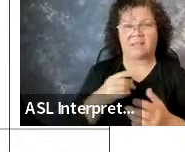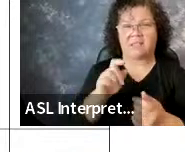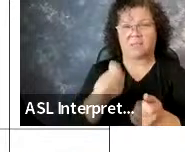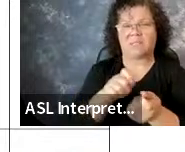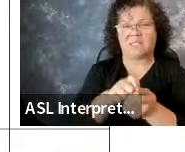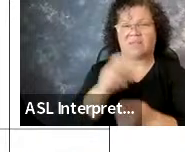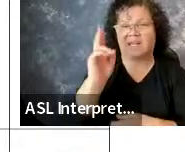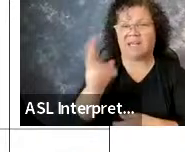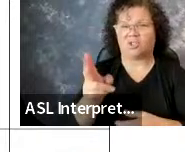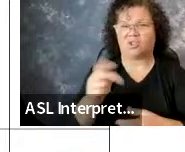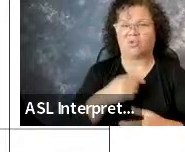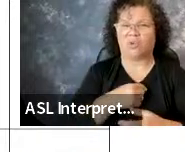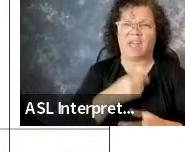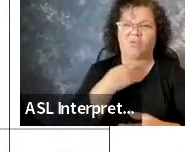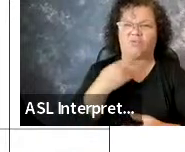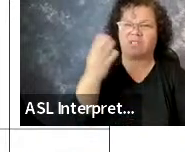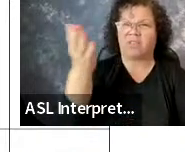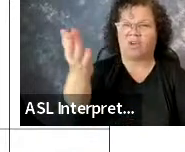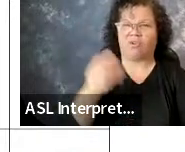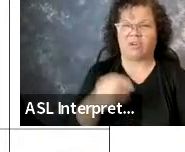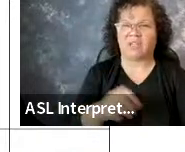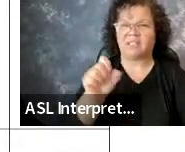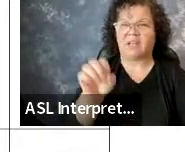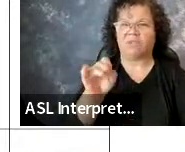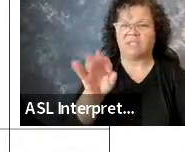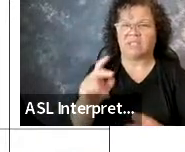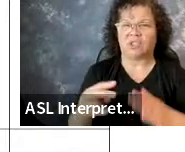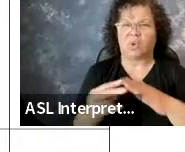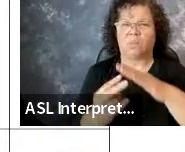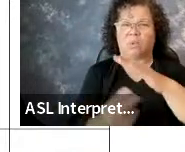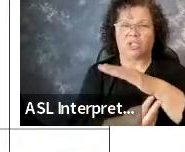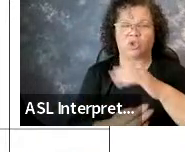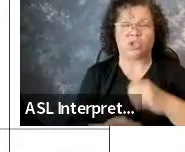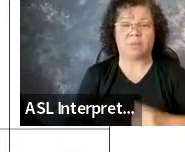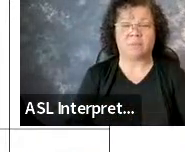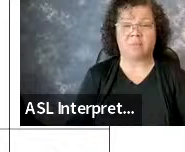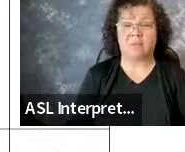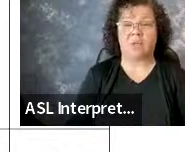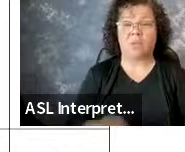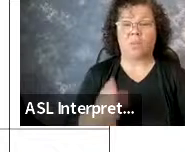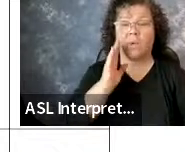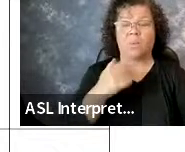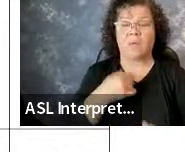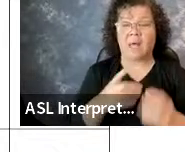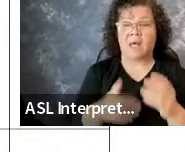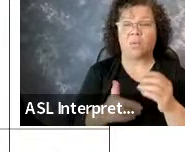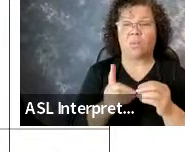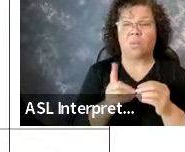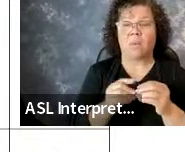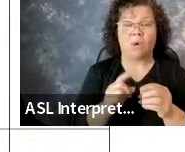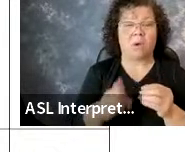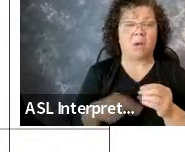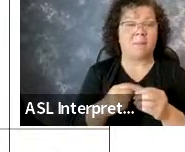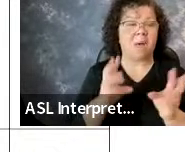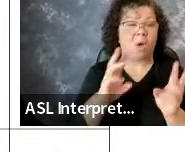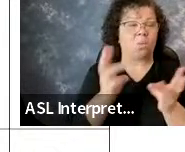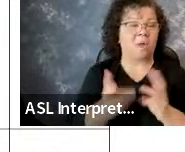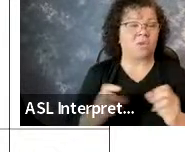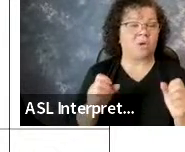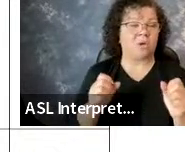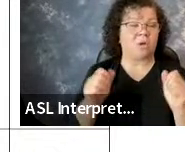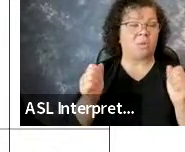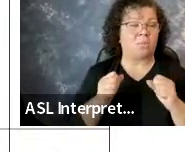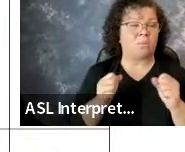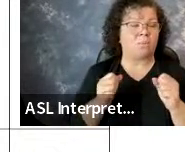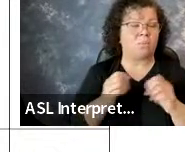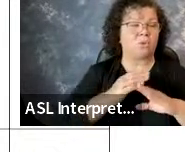And with that, we can open it up. And we had one comment that we'll add already about weather protection, and then Jeannie.